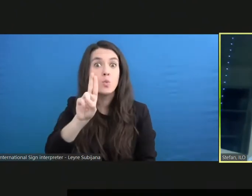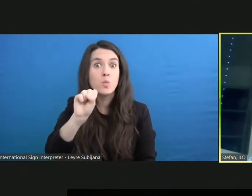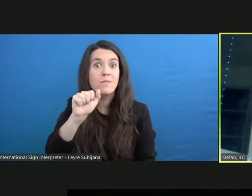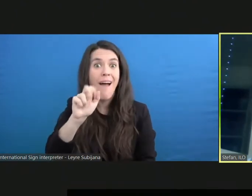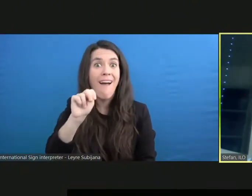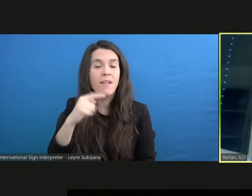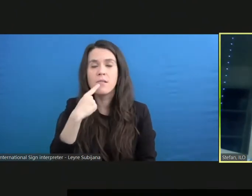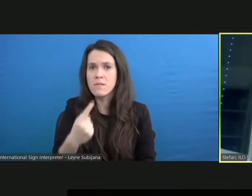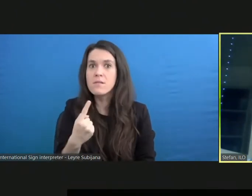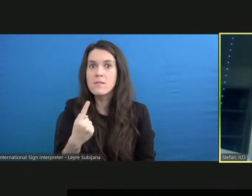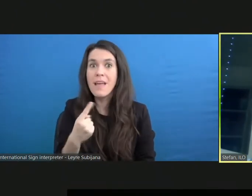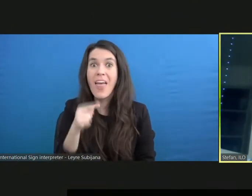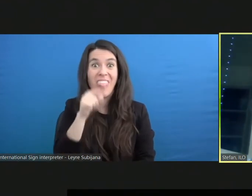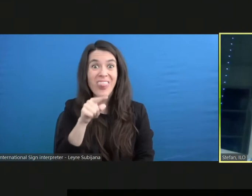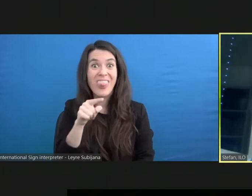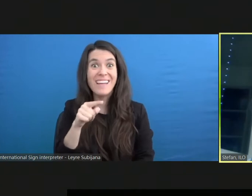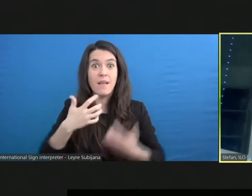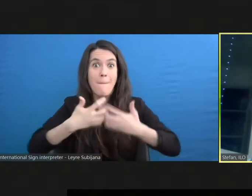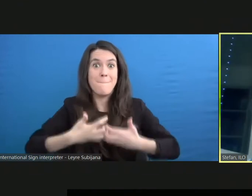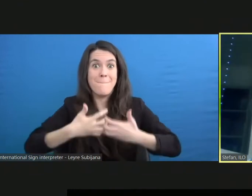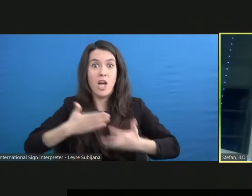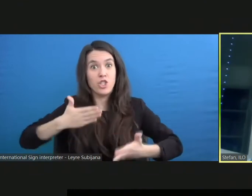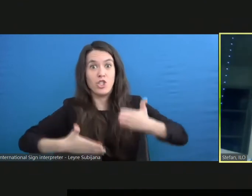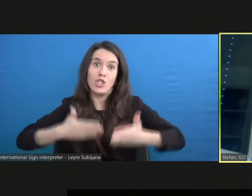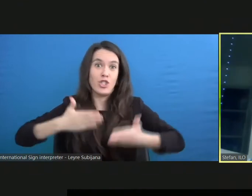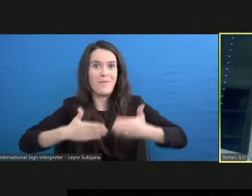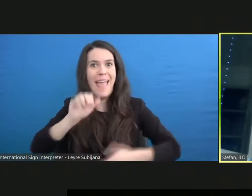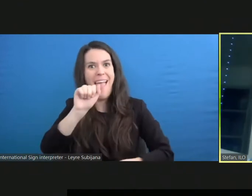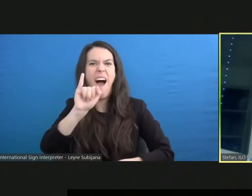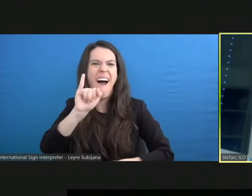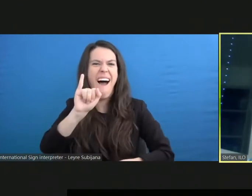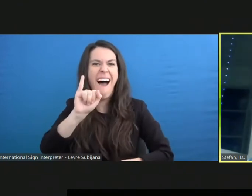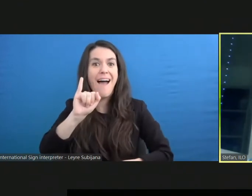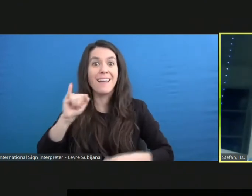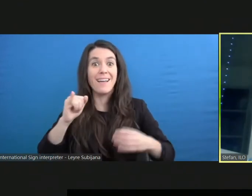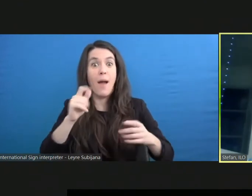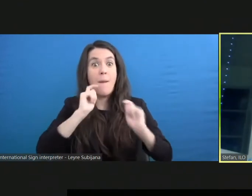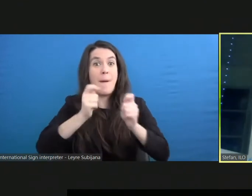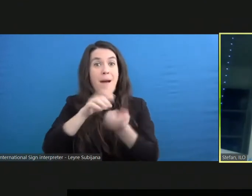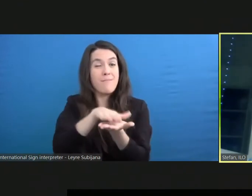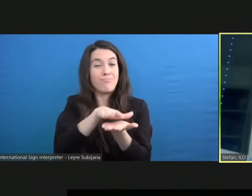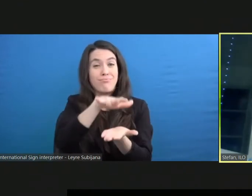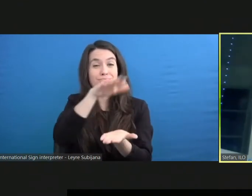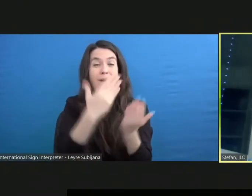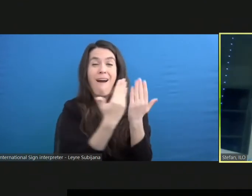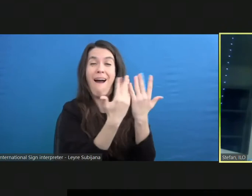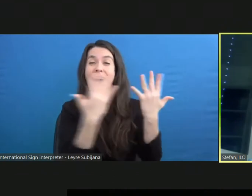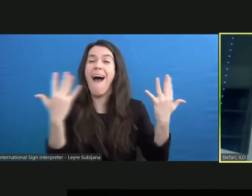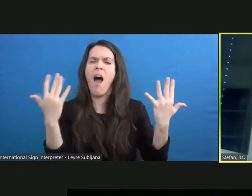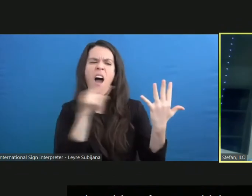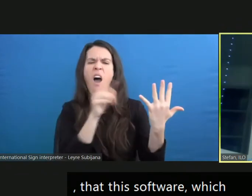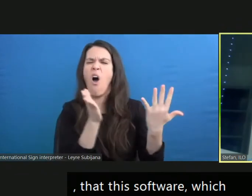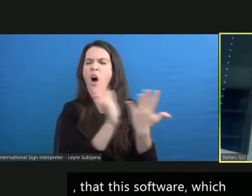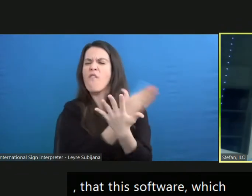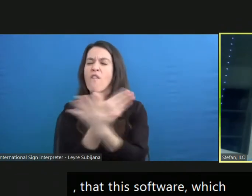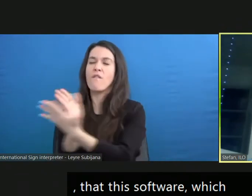this software, which is based on artificial intelligence, if it's not well done, and we've not yet seen any of the